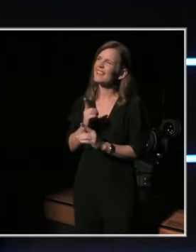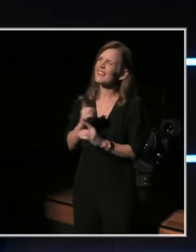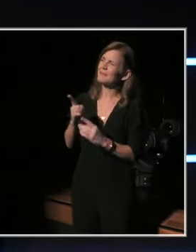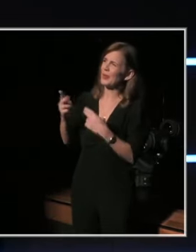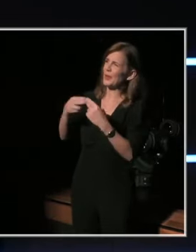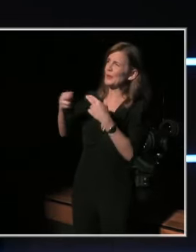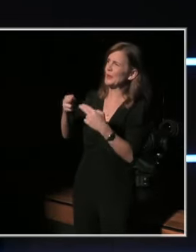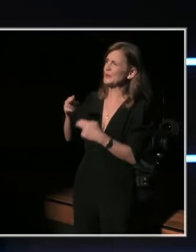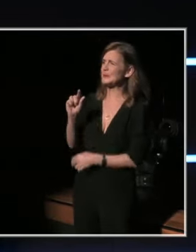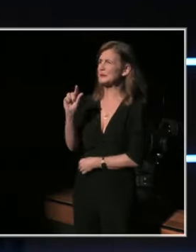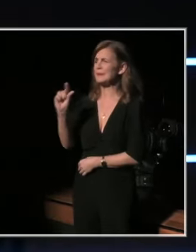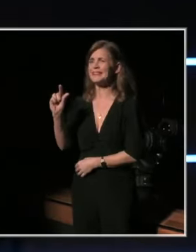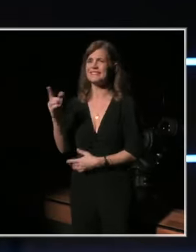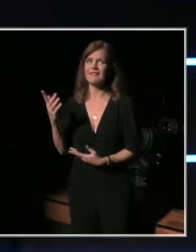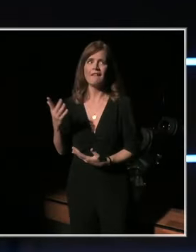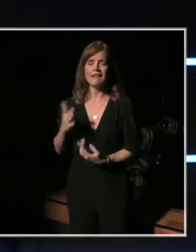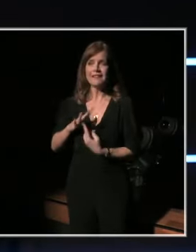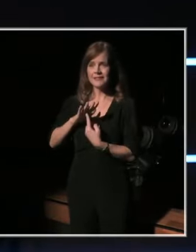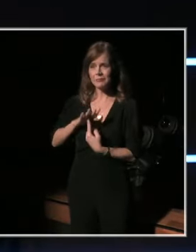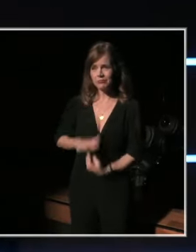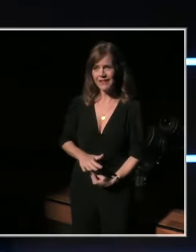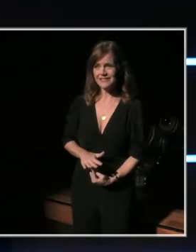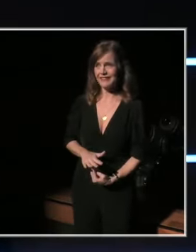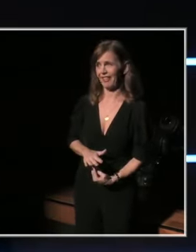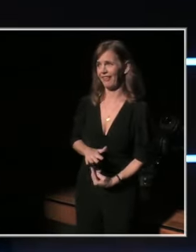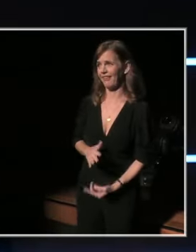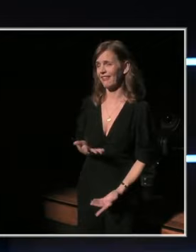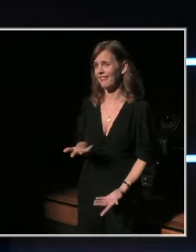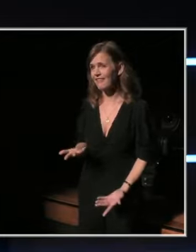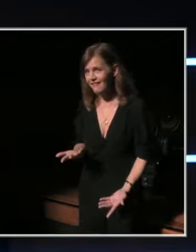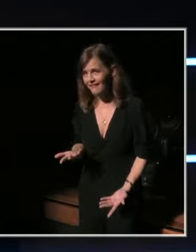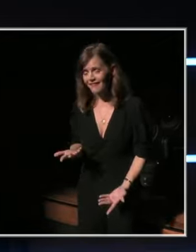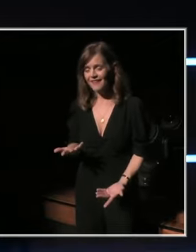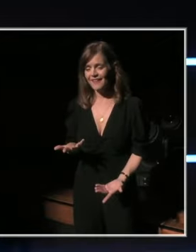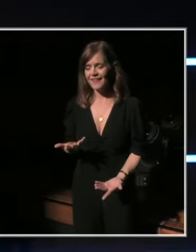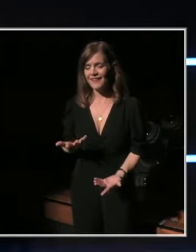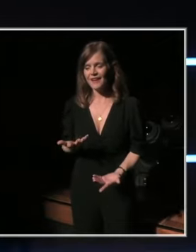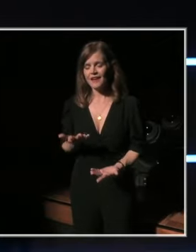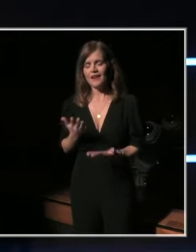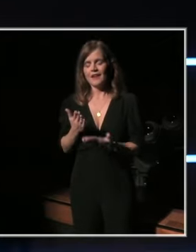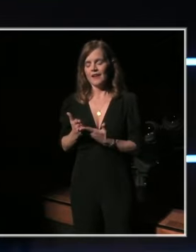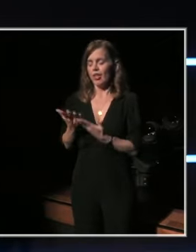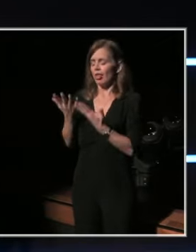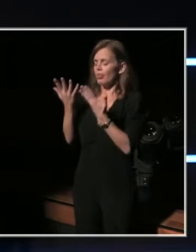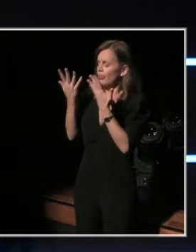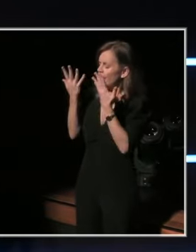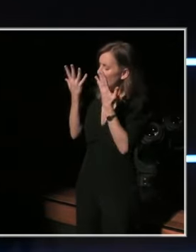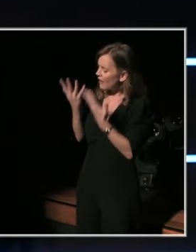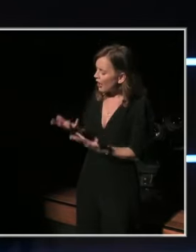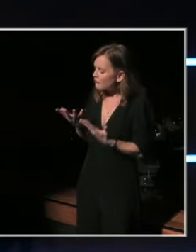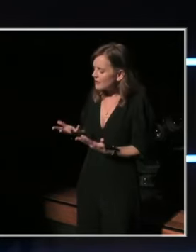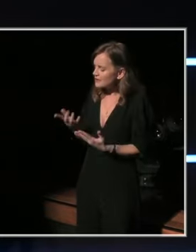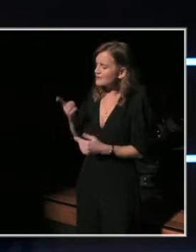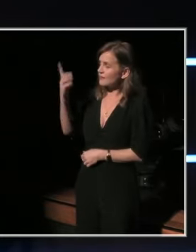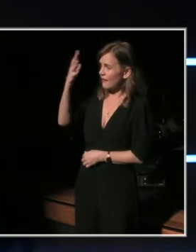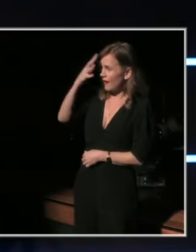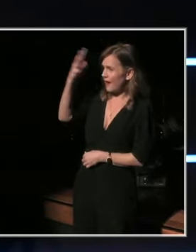it's a bit depressing. Like the current